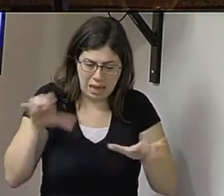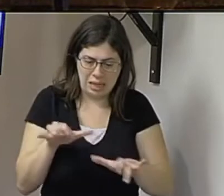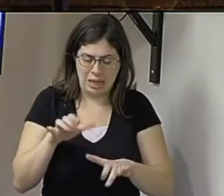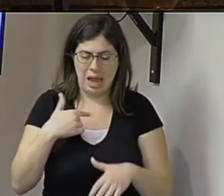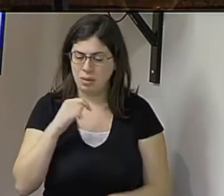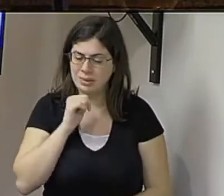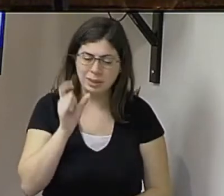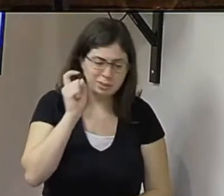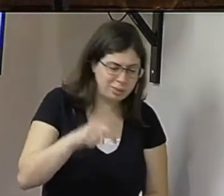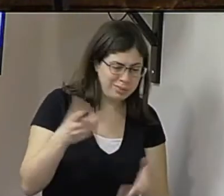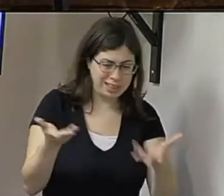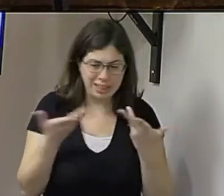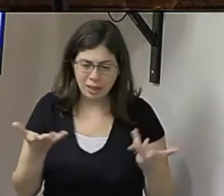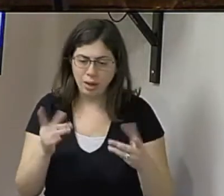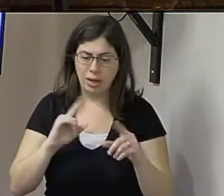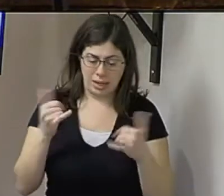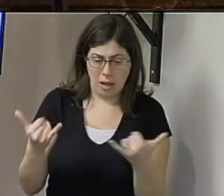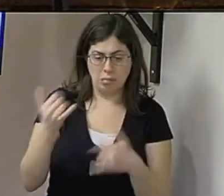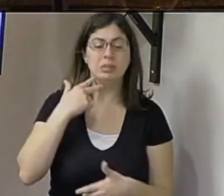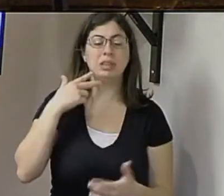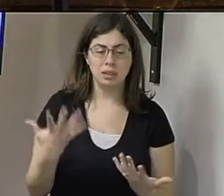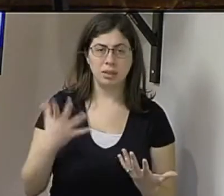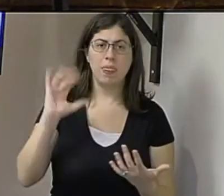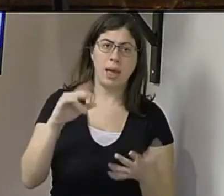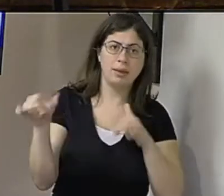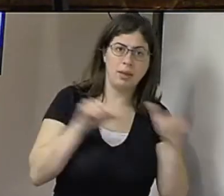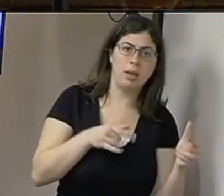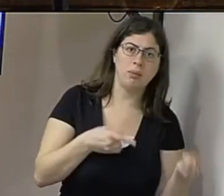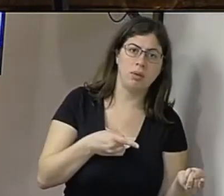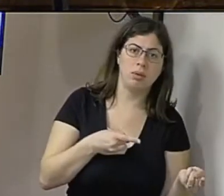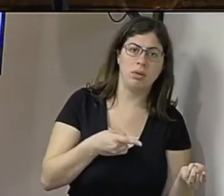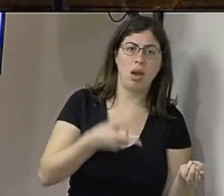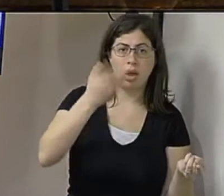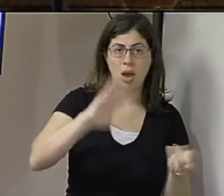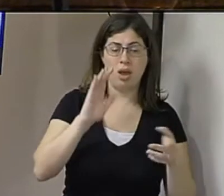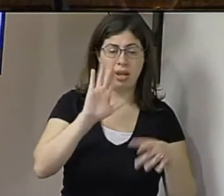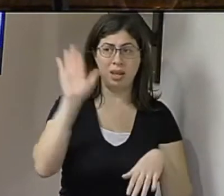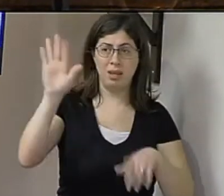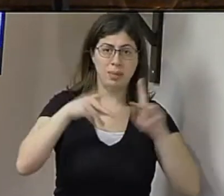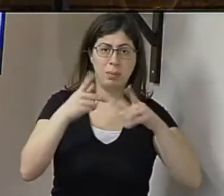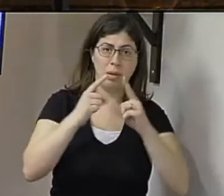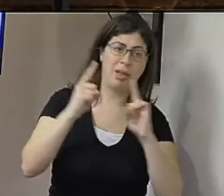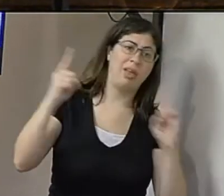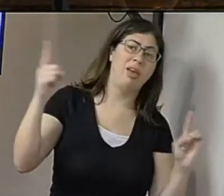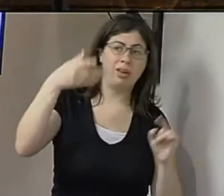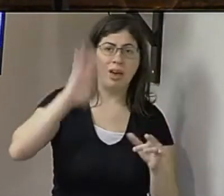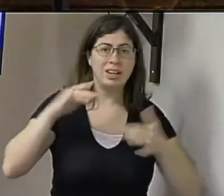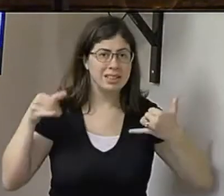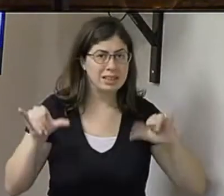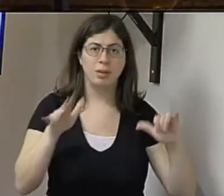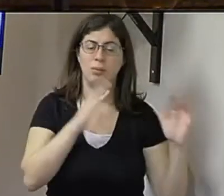supposed to be here, and now I'm in a mess. That's what this is. But even though God's people are far from him, God is still making a way for